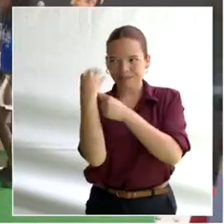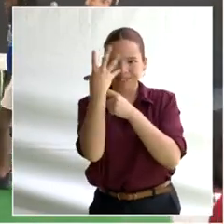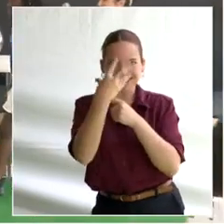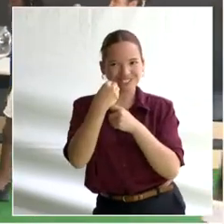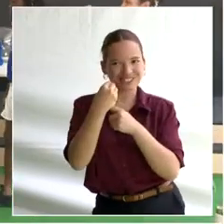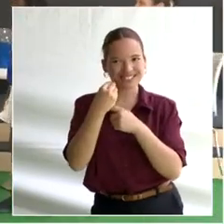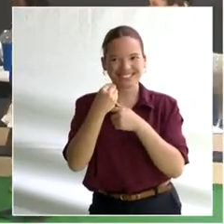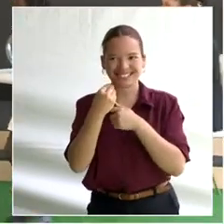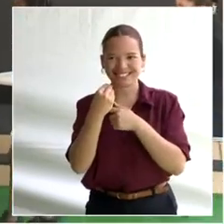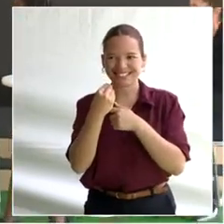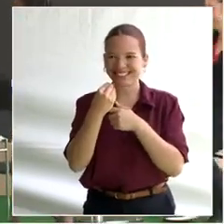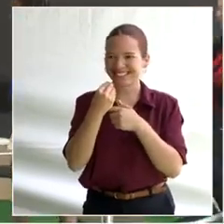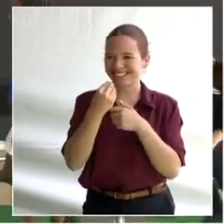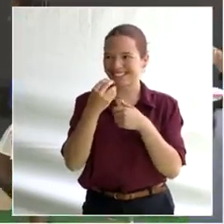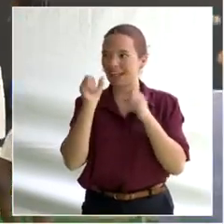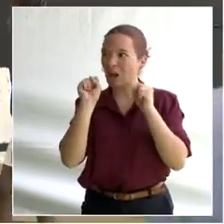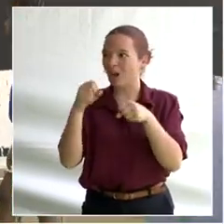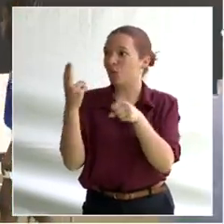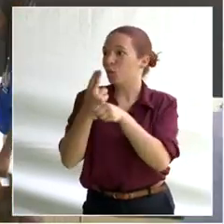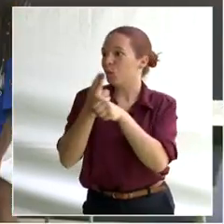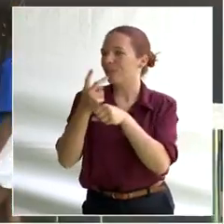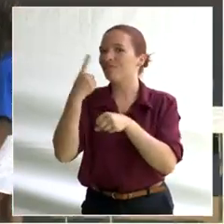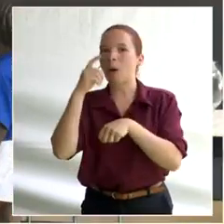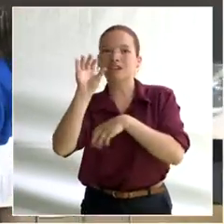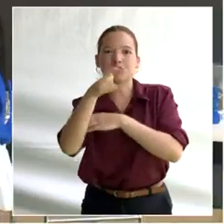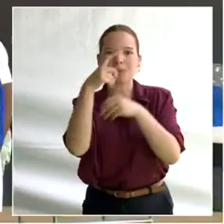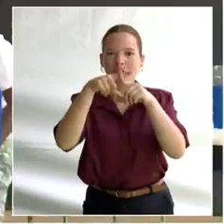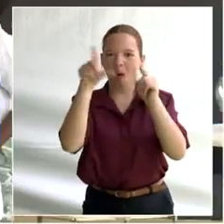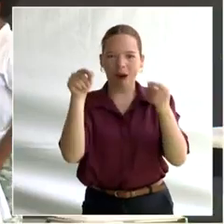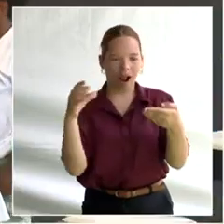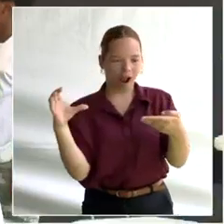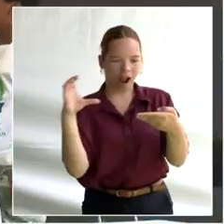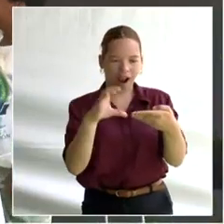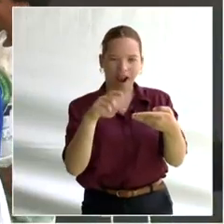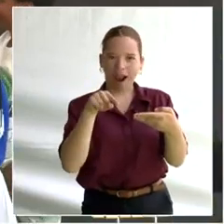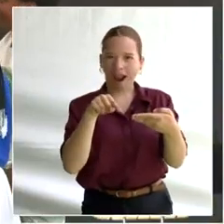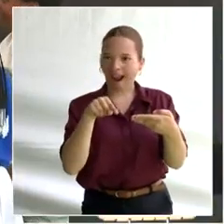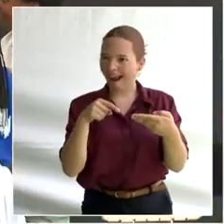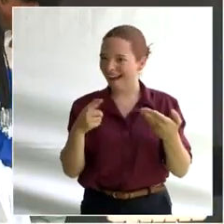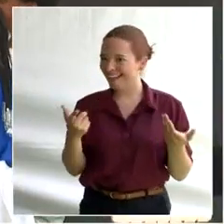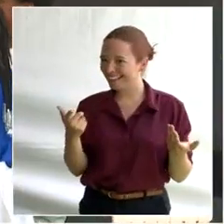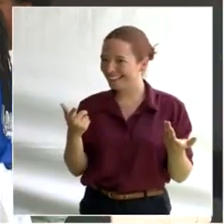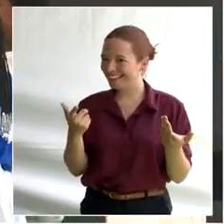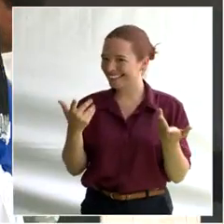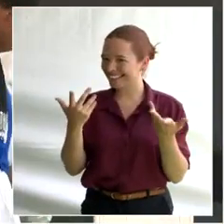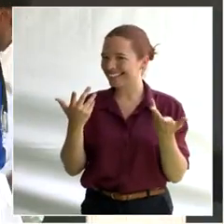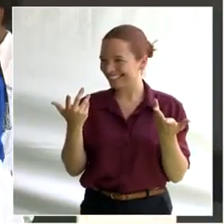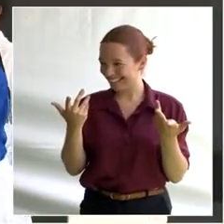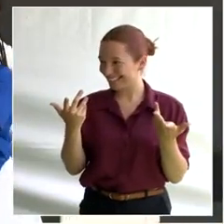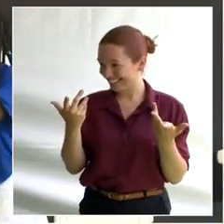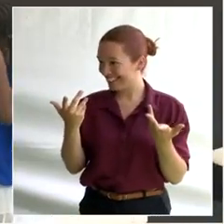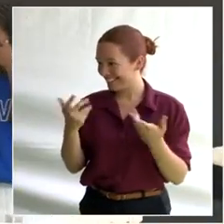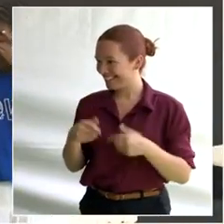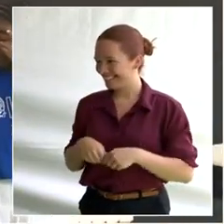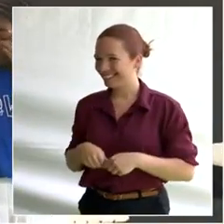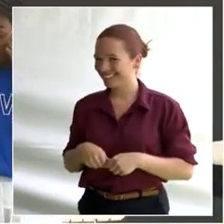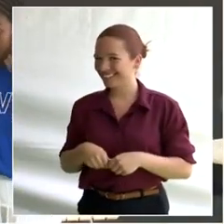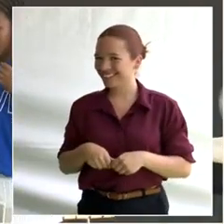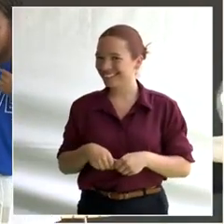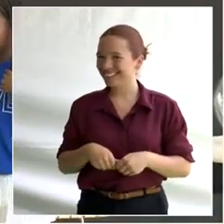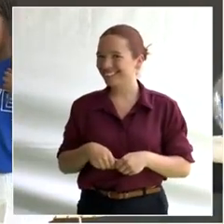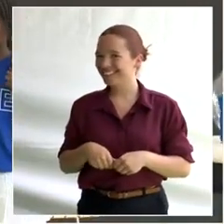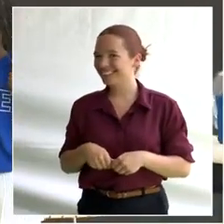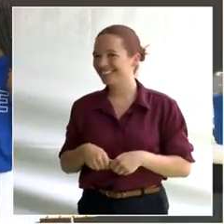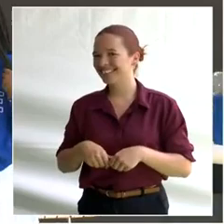for next year. Come on over. Come on over on this side, Sophia. And everybody can grab pictures